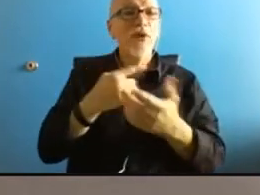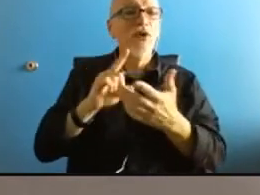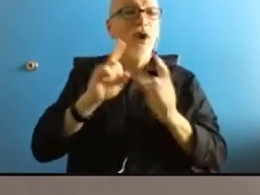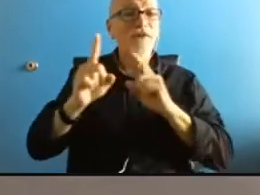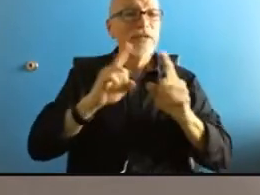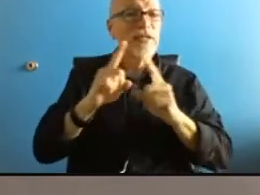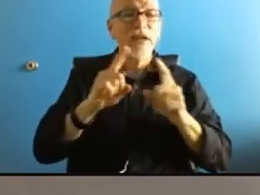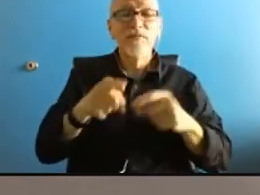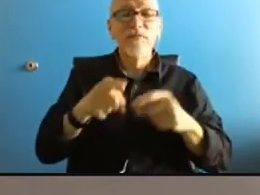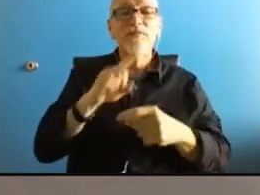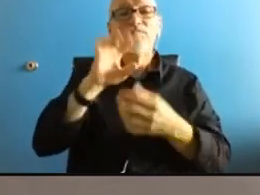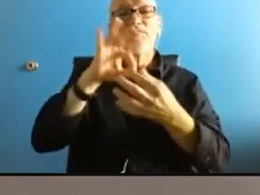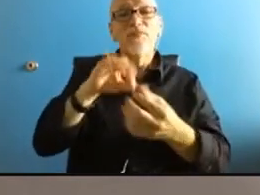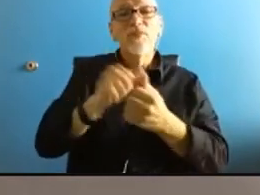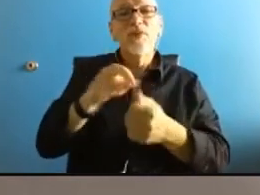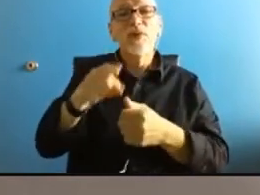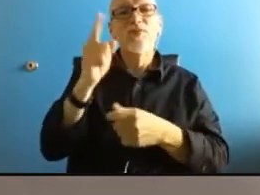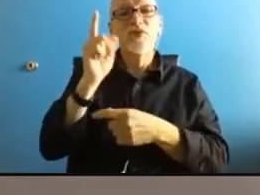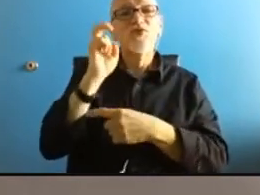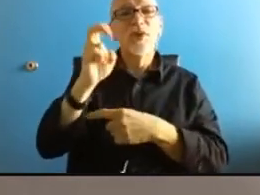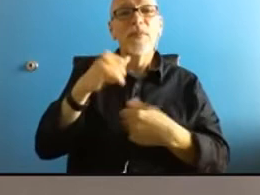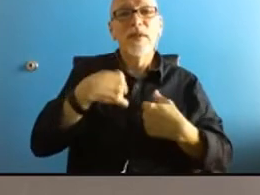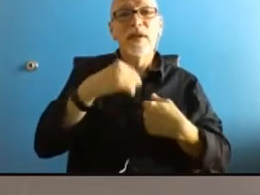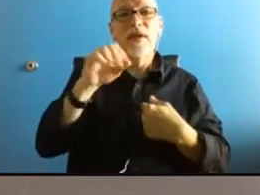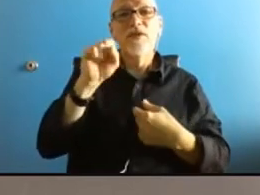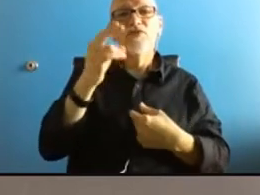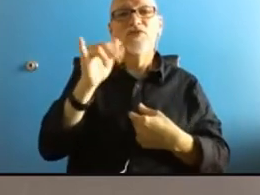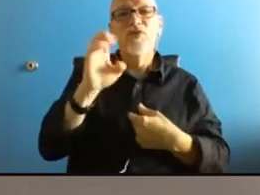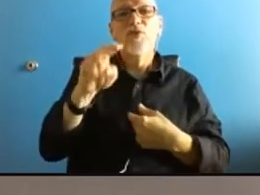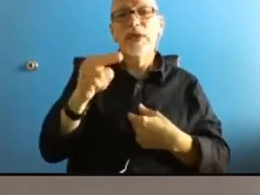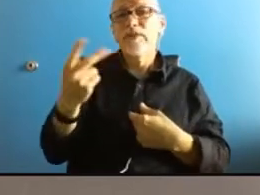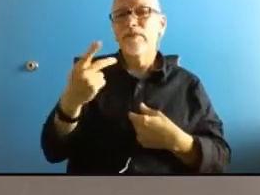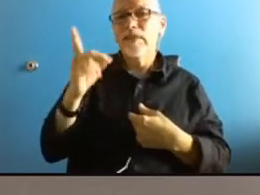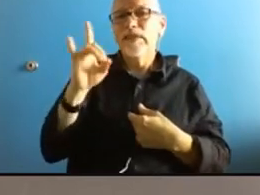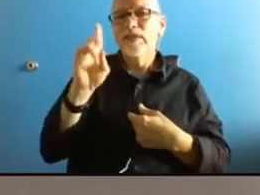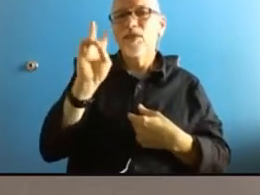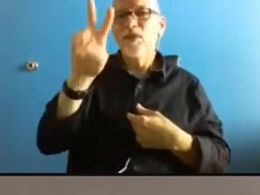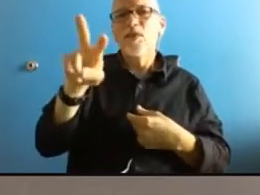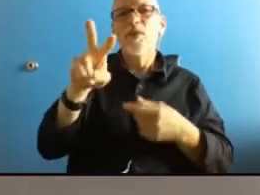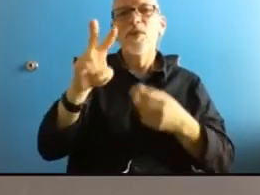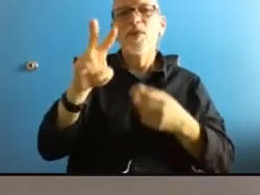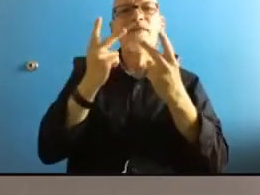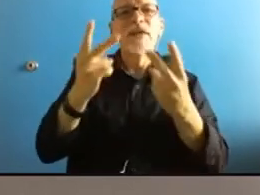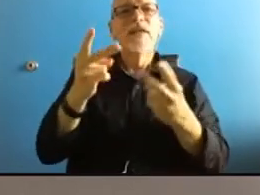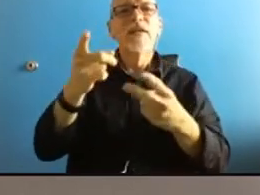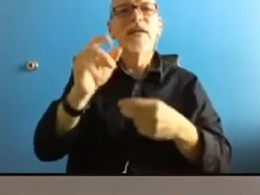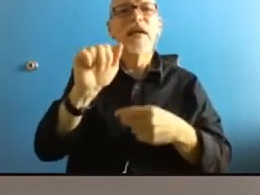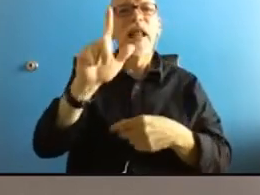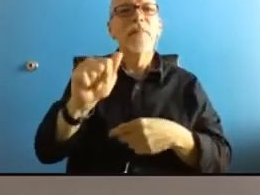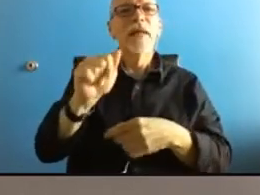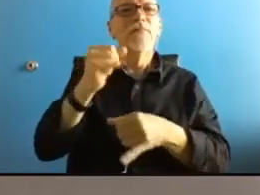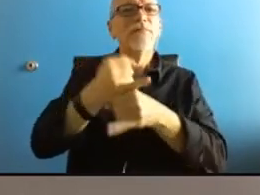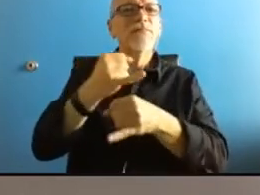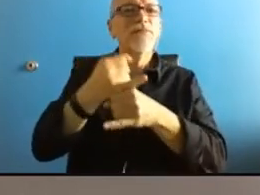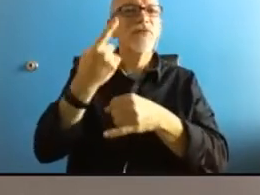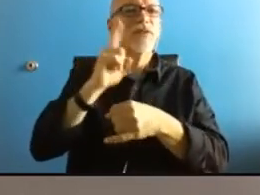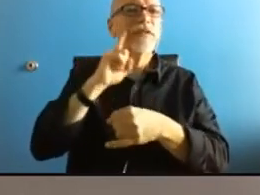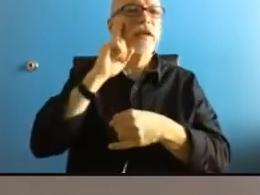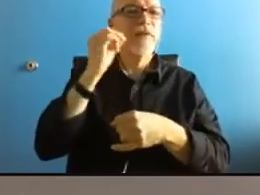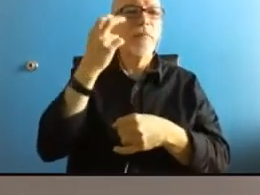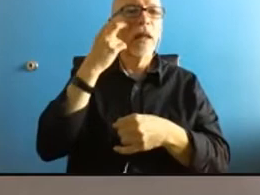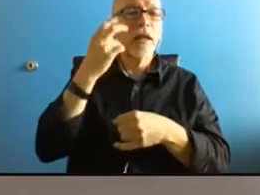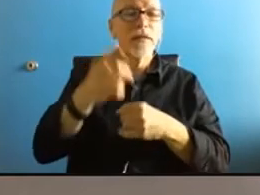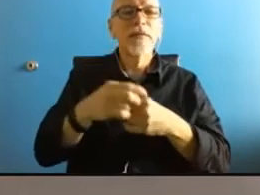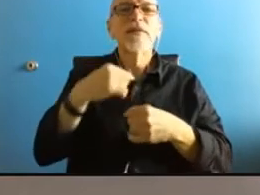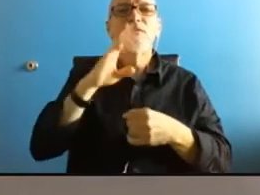is around a trip that Shireen and I had taken to visit the Alabama Institute for the Deaf and the Blind. So I'm going to